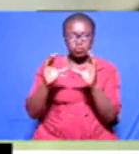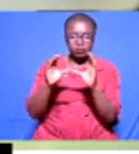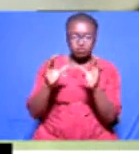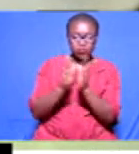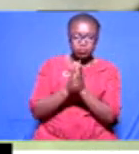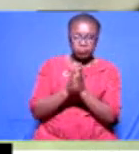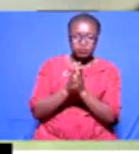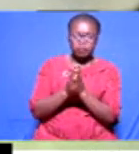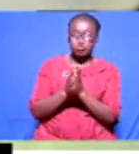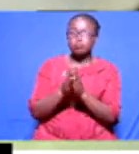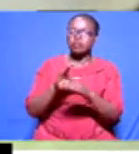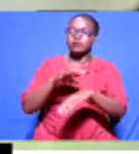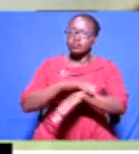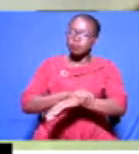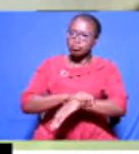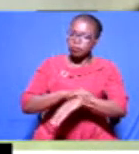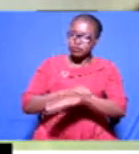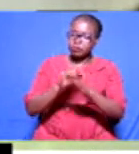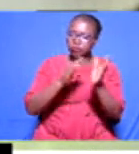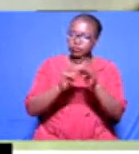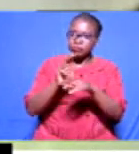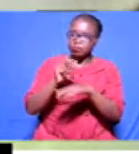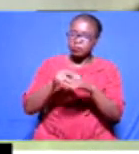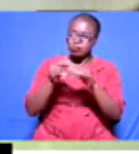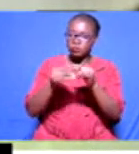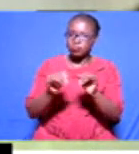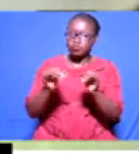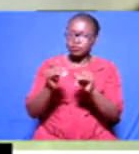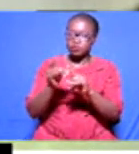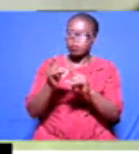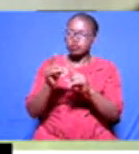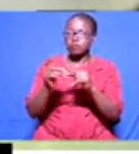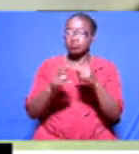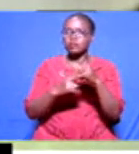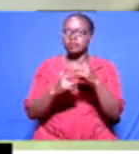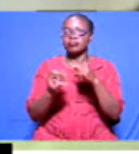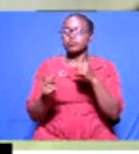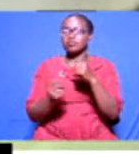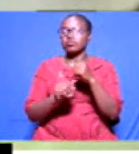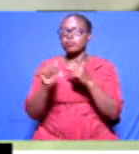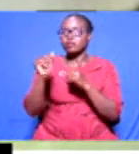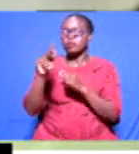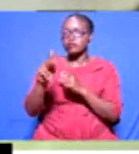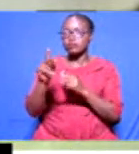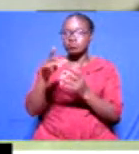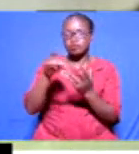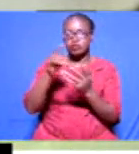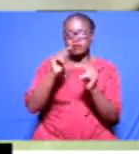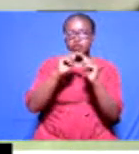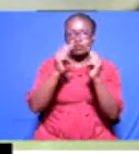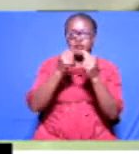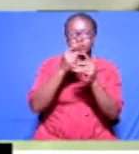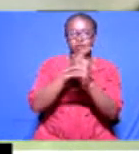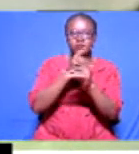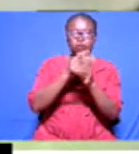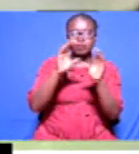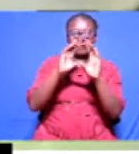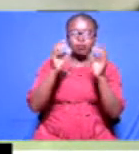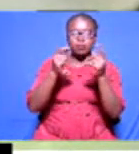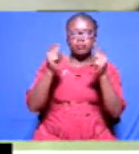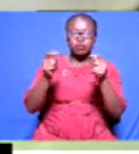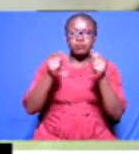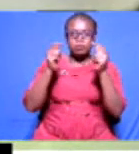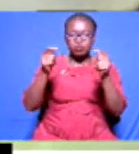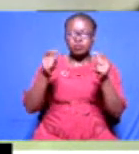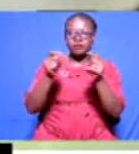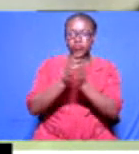in preparation for the national trials slated for July, where Athletics Kenya will select a team to defend the global title in Cali,